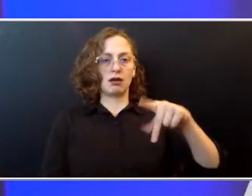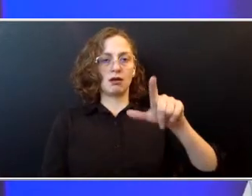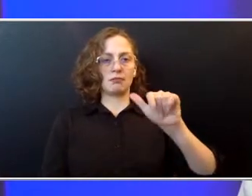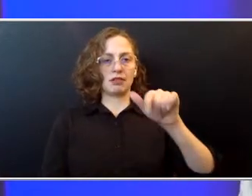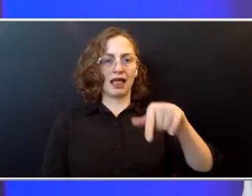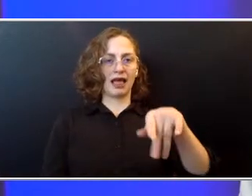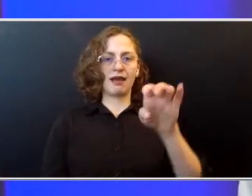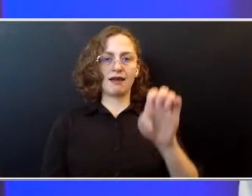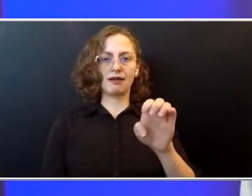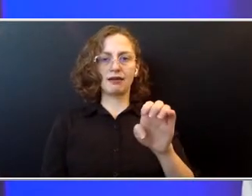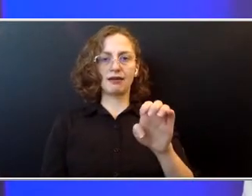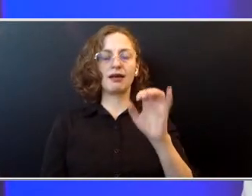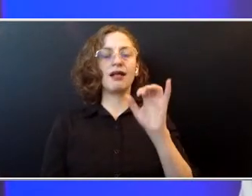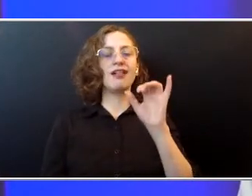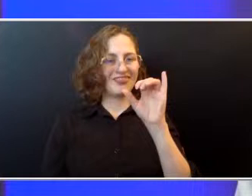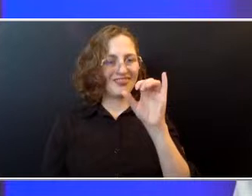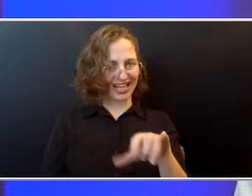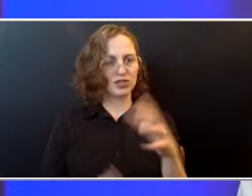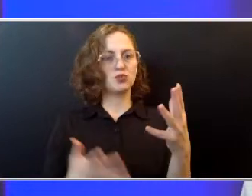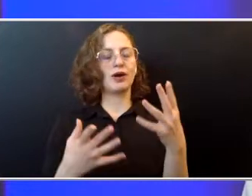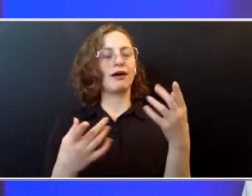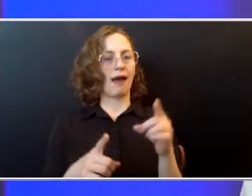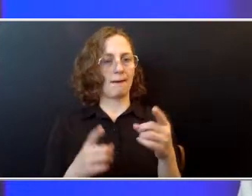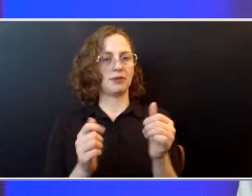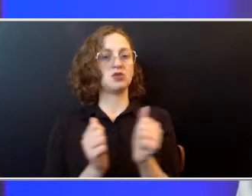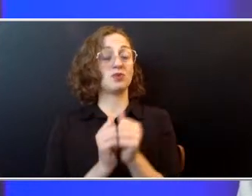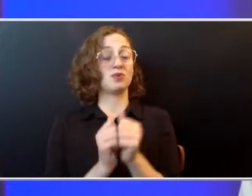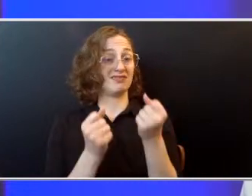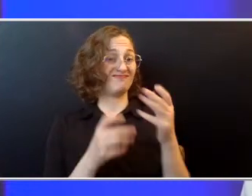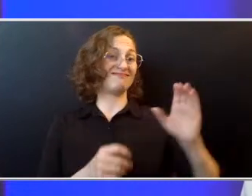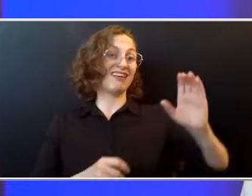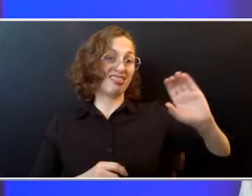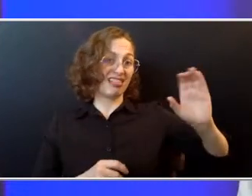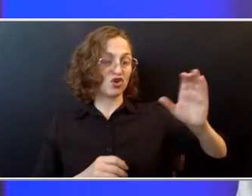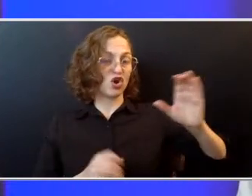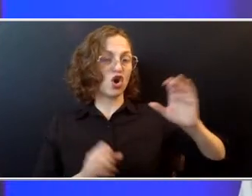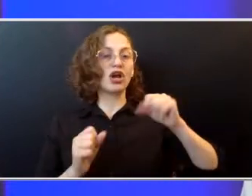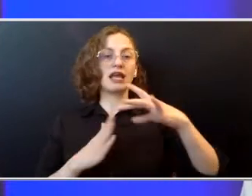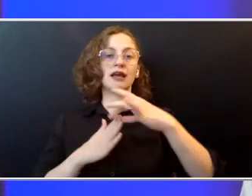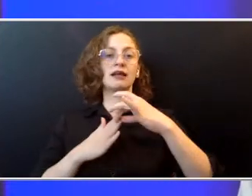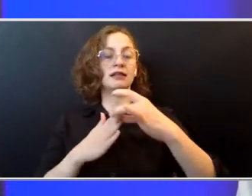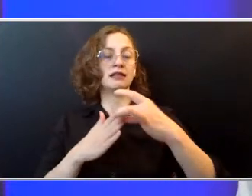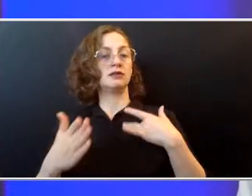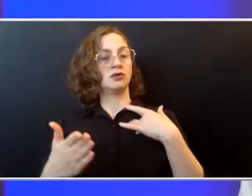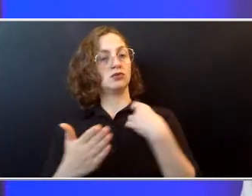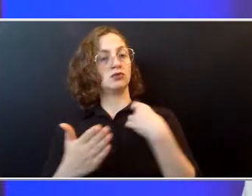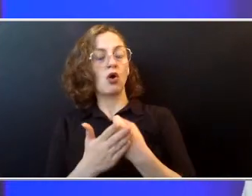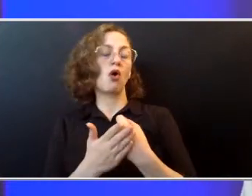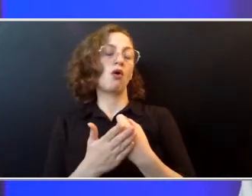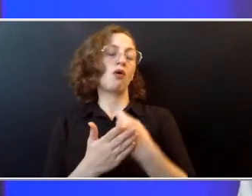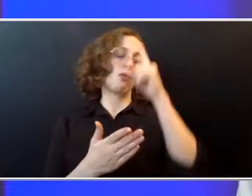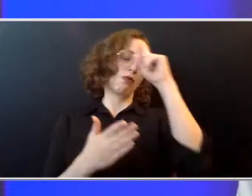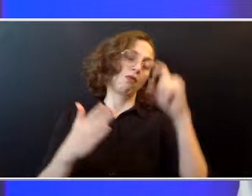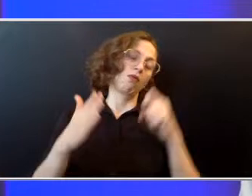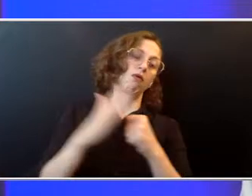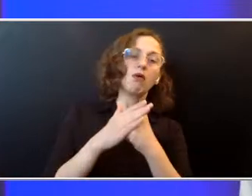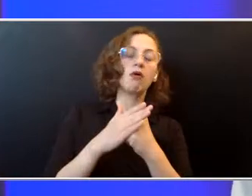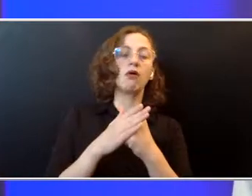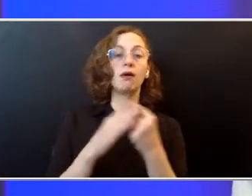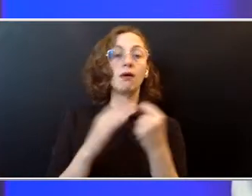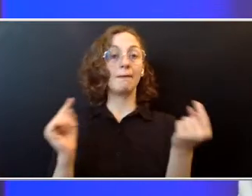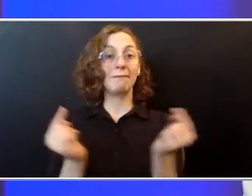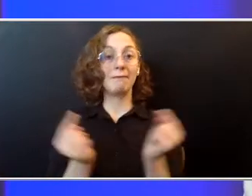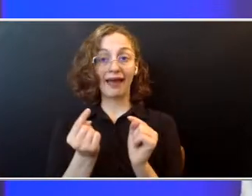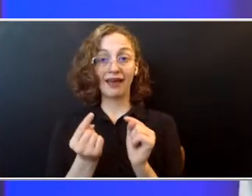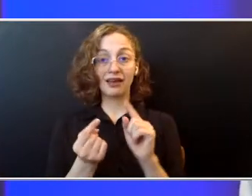from the cholesterol. And that can ultimately lead to events like stroke or heart attack or pain when you use an extremity